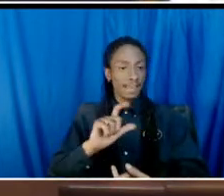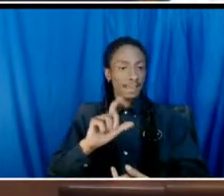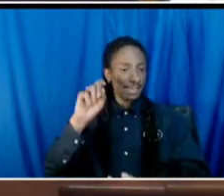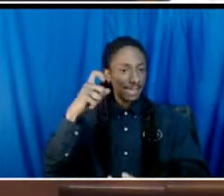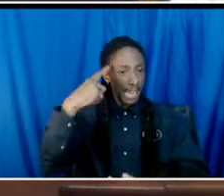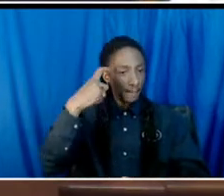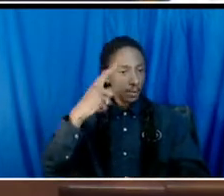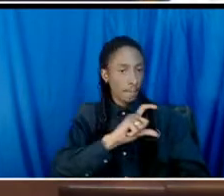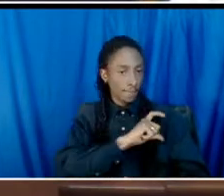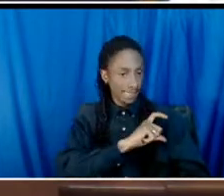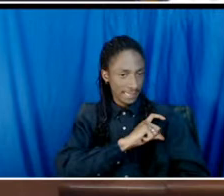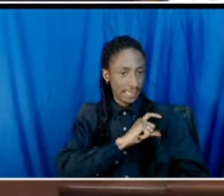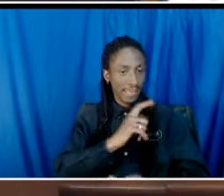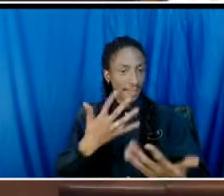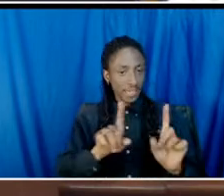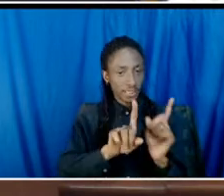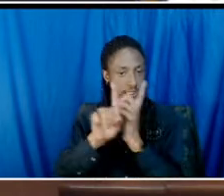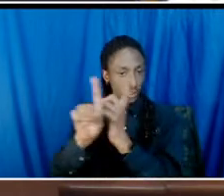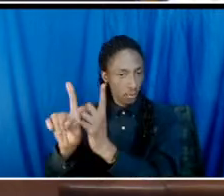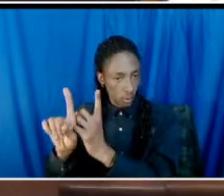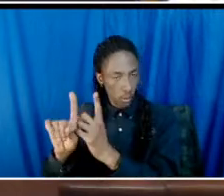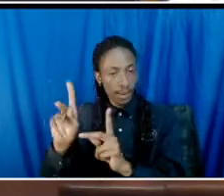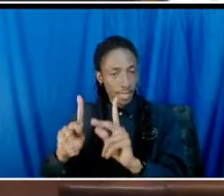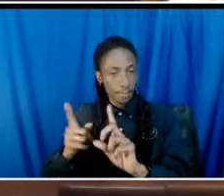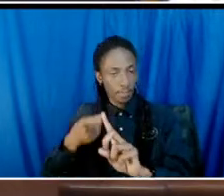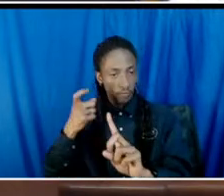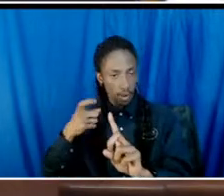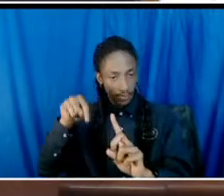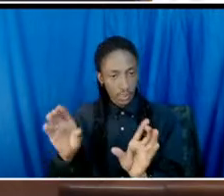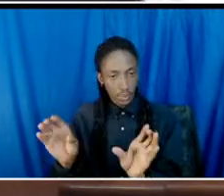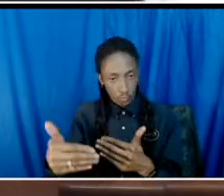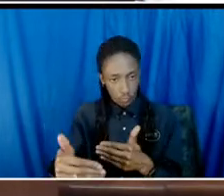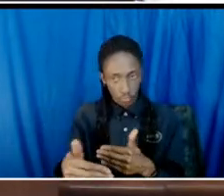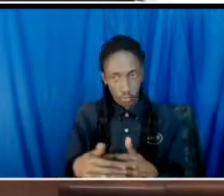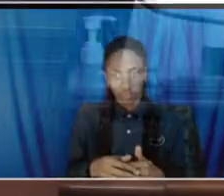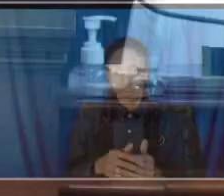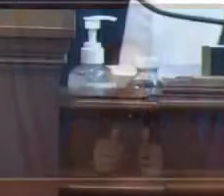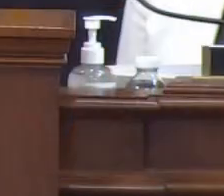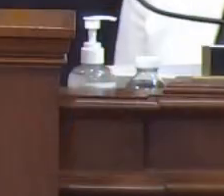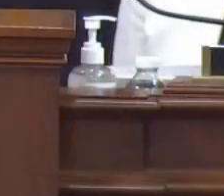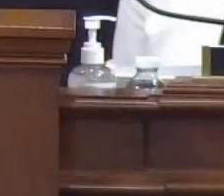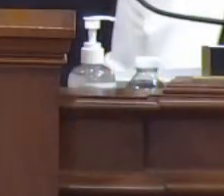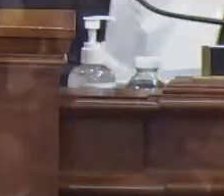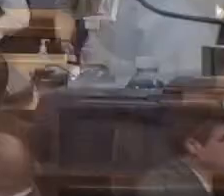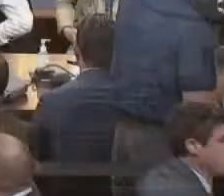from the room. Without objection, the committee stands adjourned.